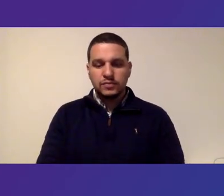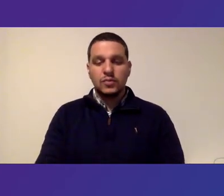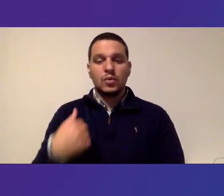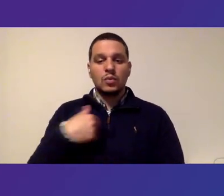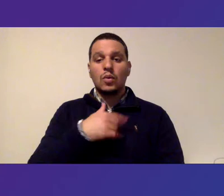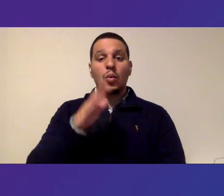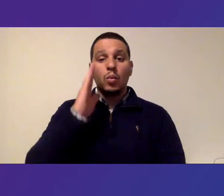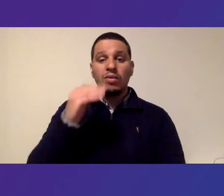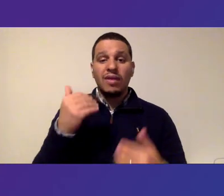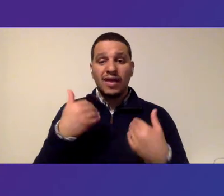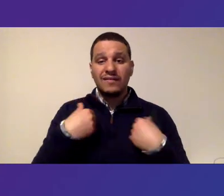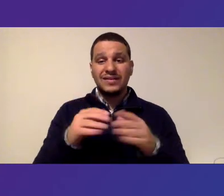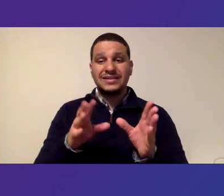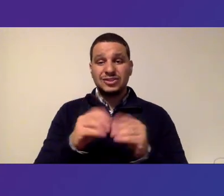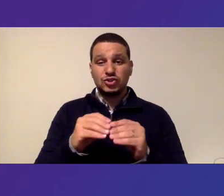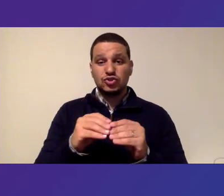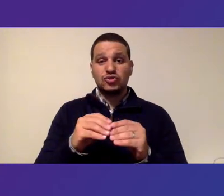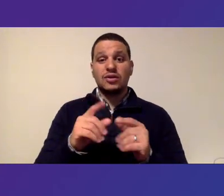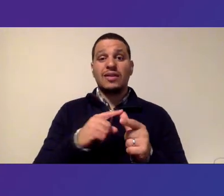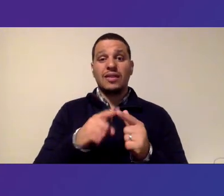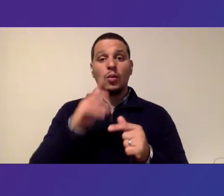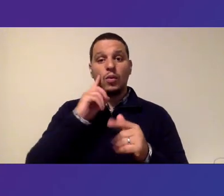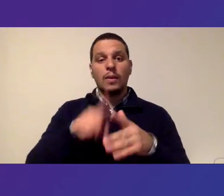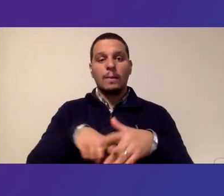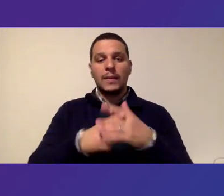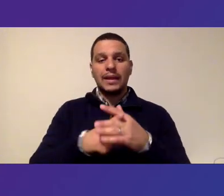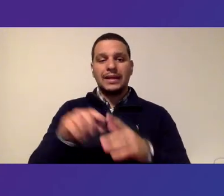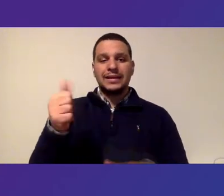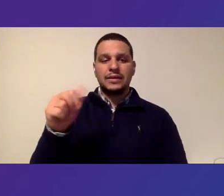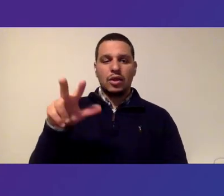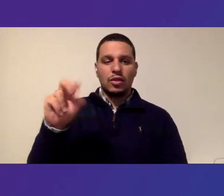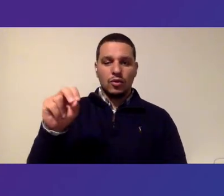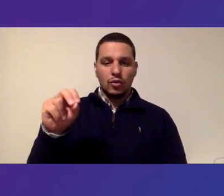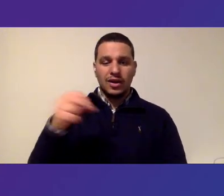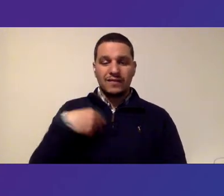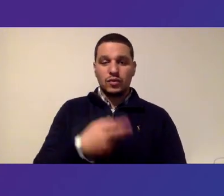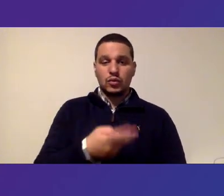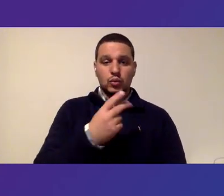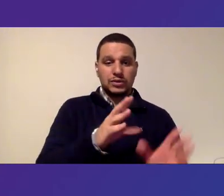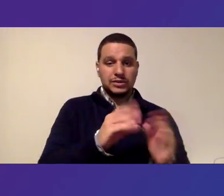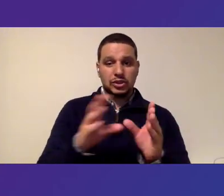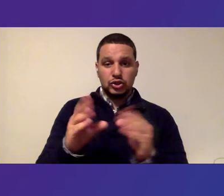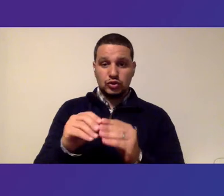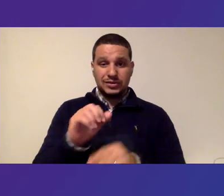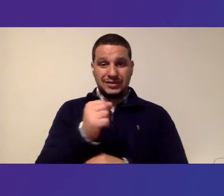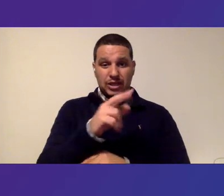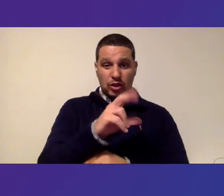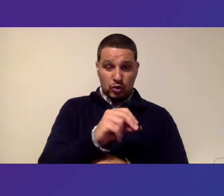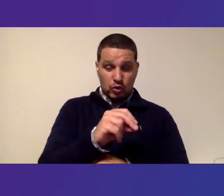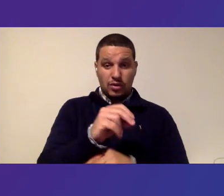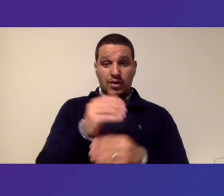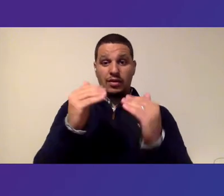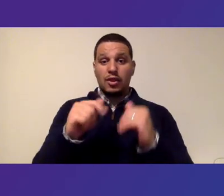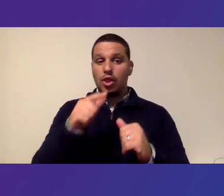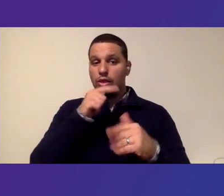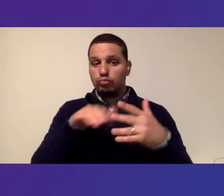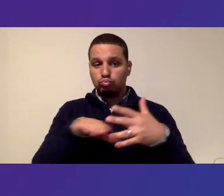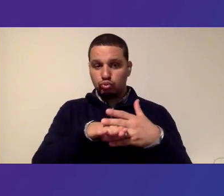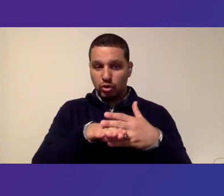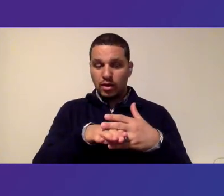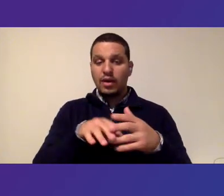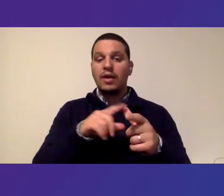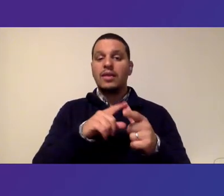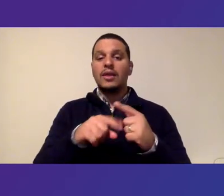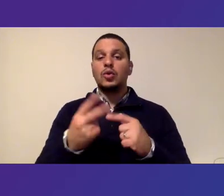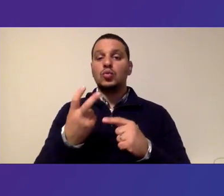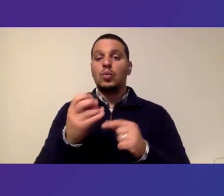have sessions that then begin at 10:30. There are two sessions that happen at 10:30 and then a lunch break, and then two